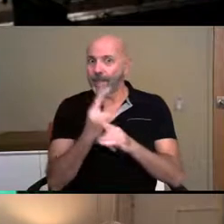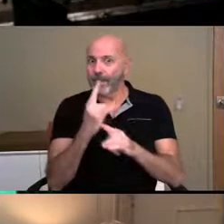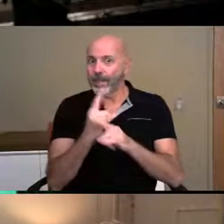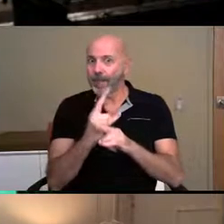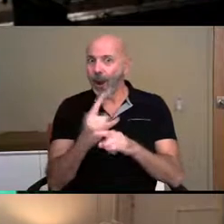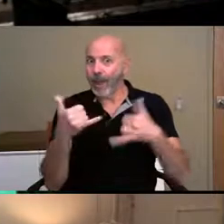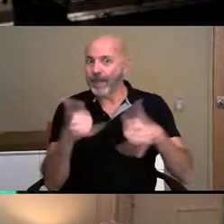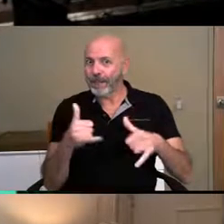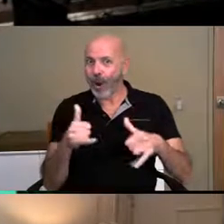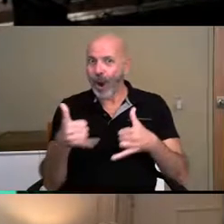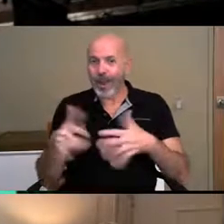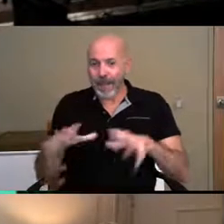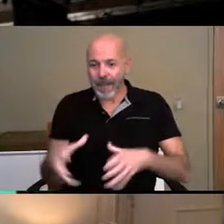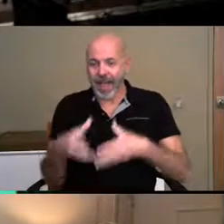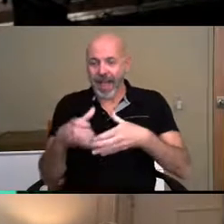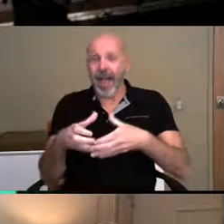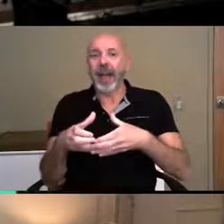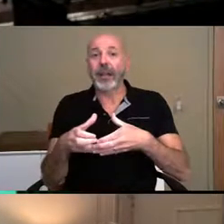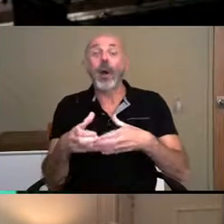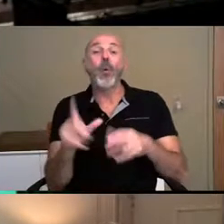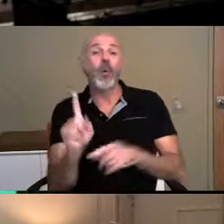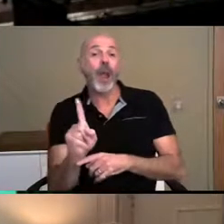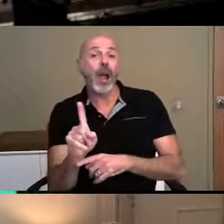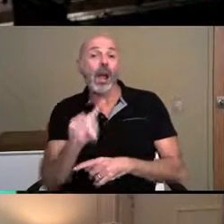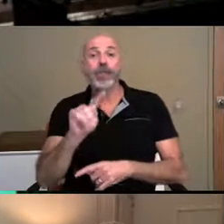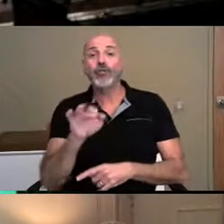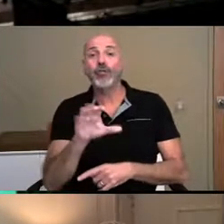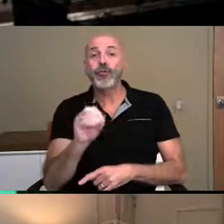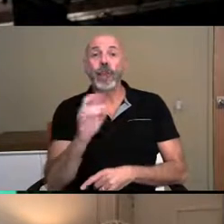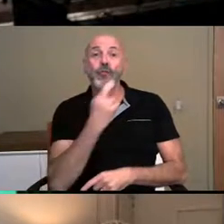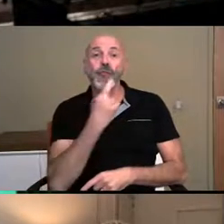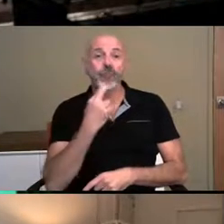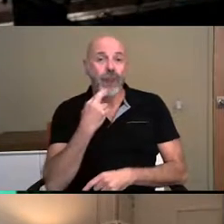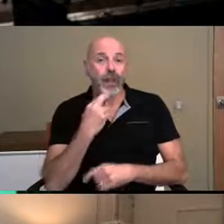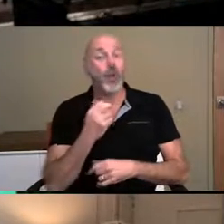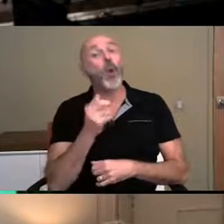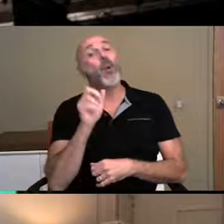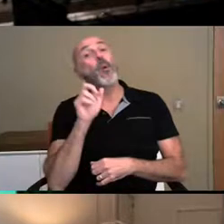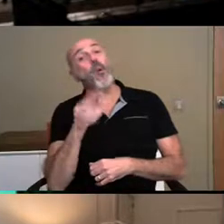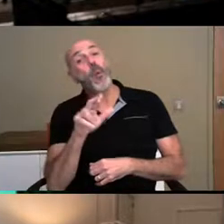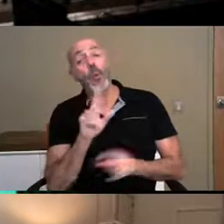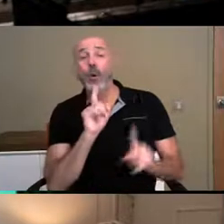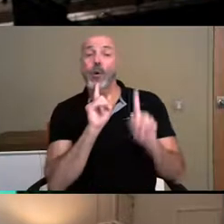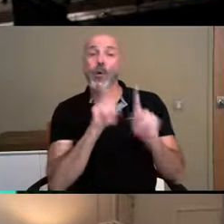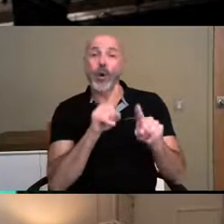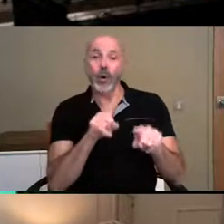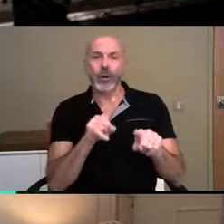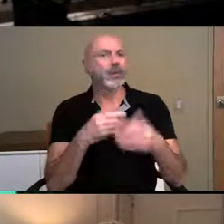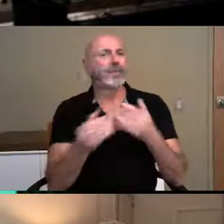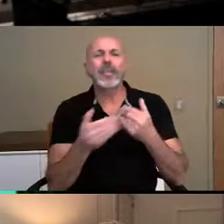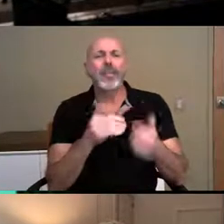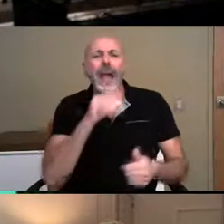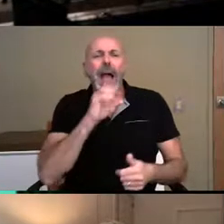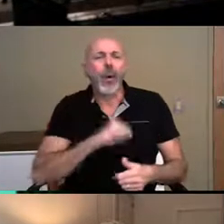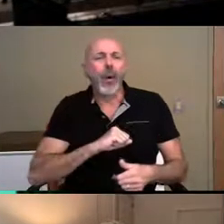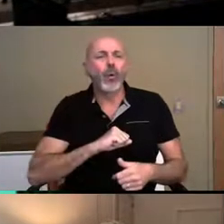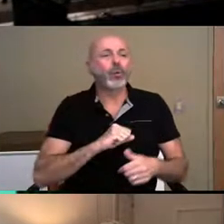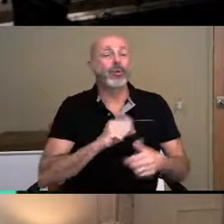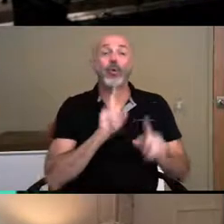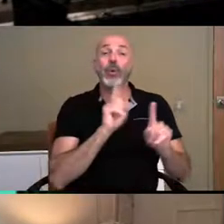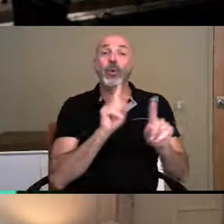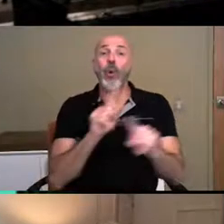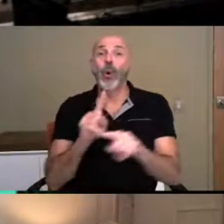on particular dates at Trio Restaurant Palm Springs. Or you can order, regardless of your age, from any of